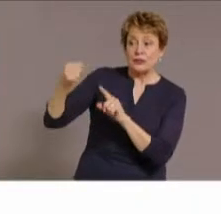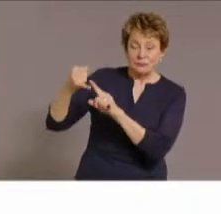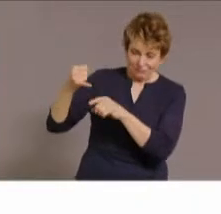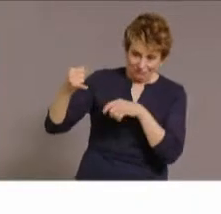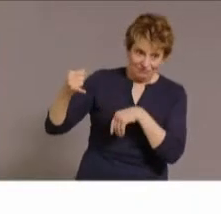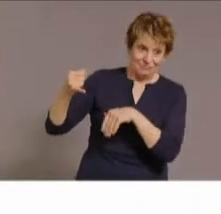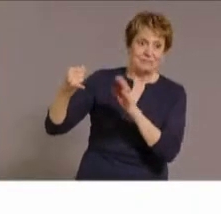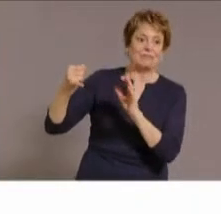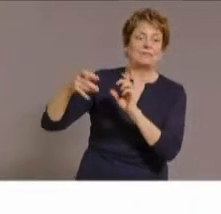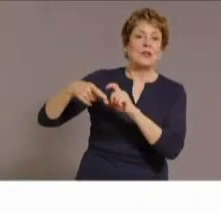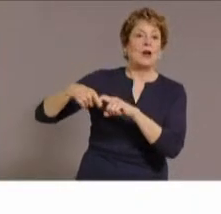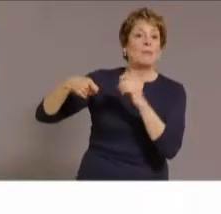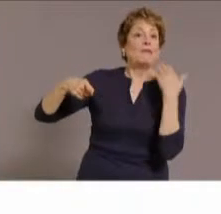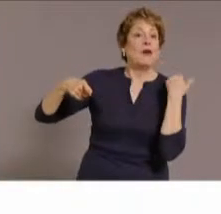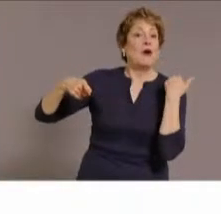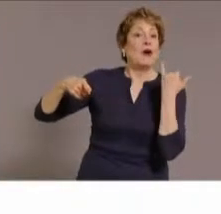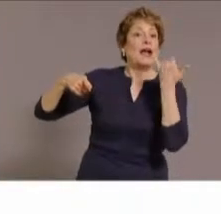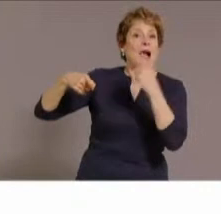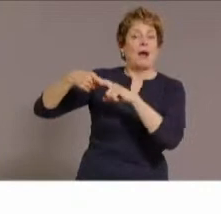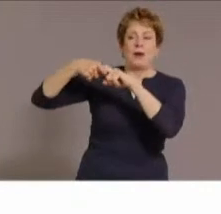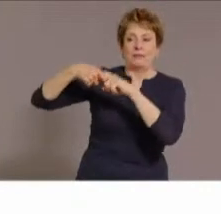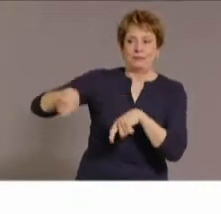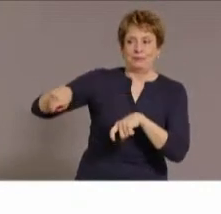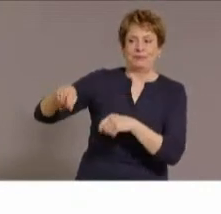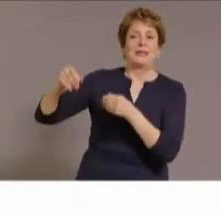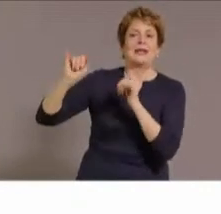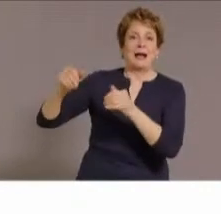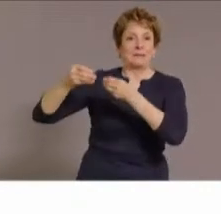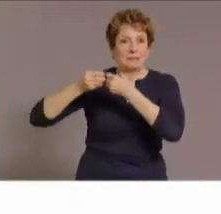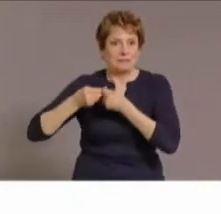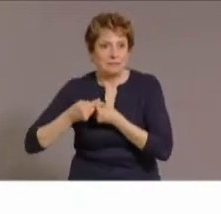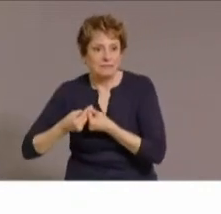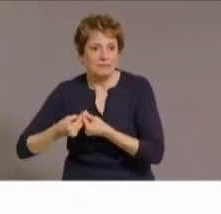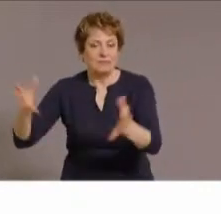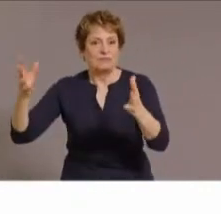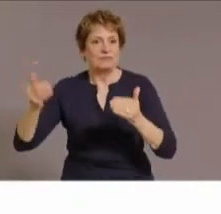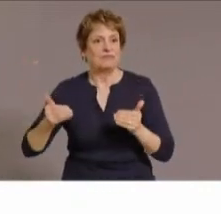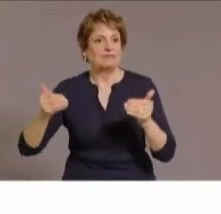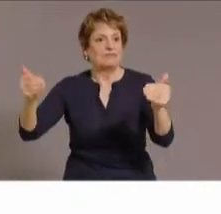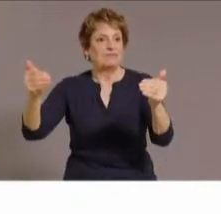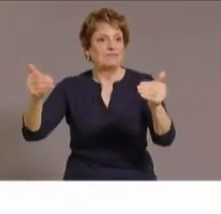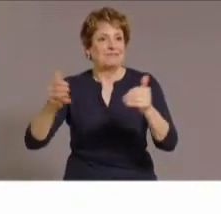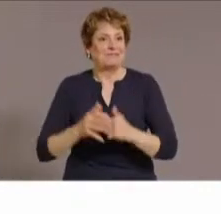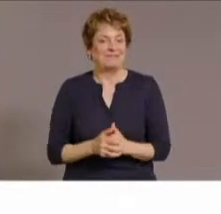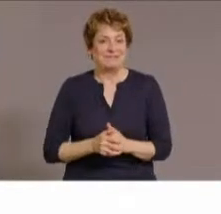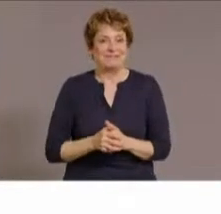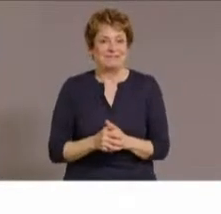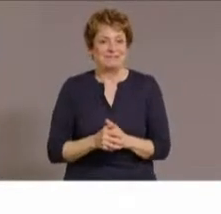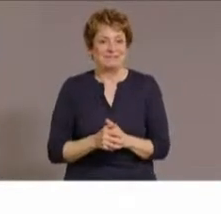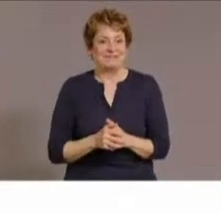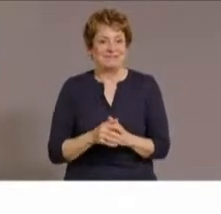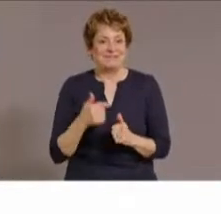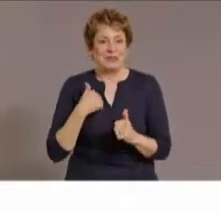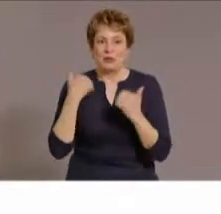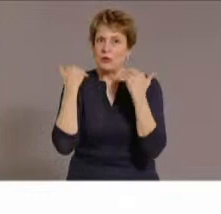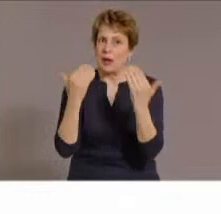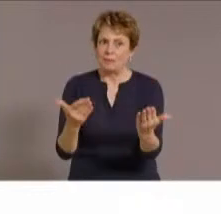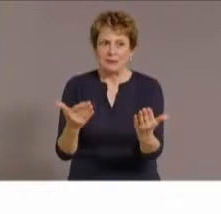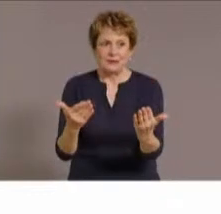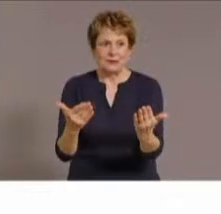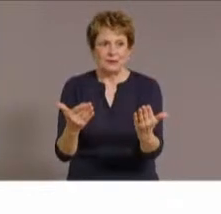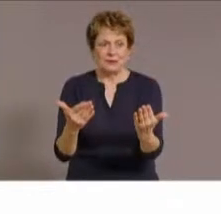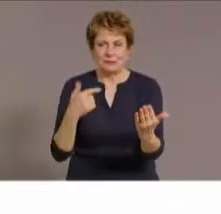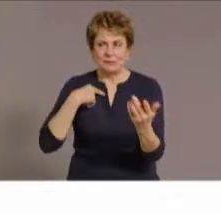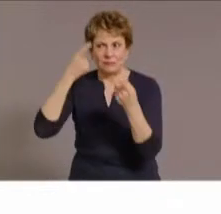you'll remember, on April 23rd, we recommended, in alignment with the recommendations from the CDC and the